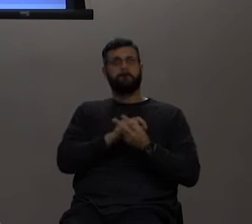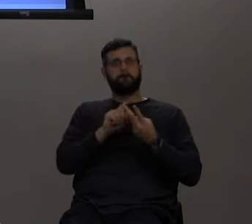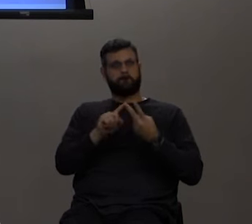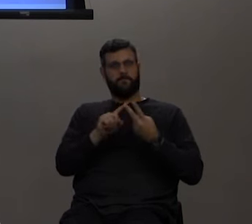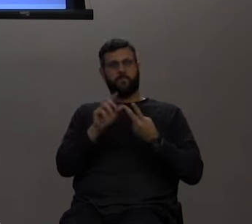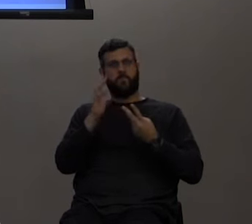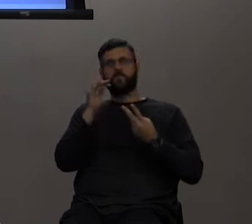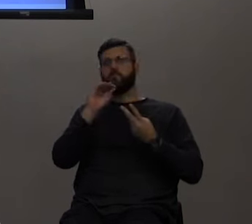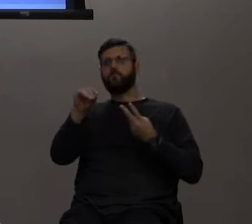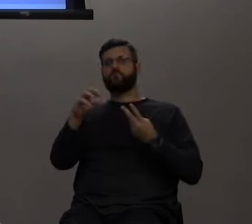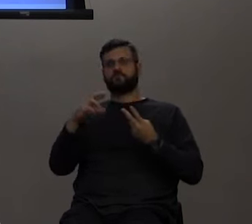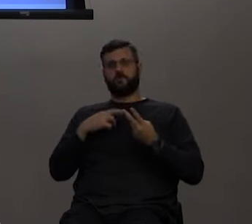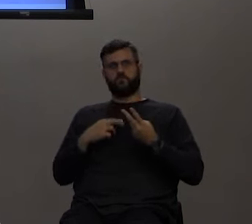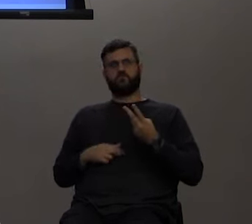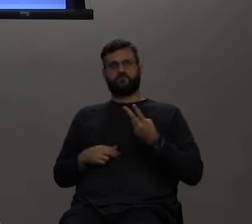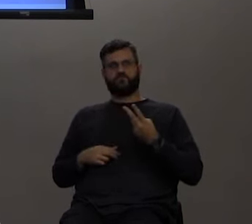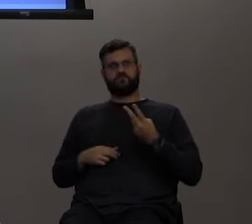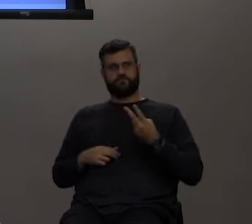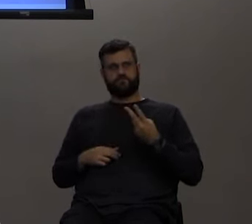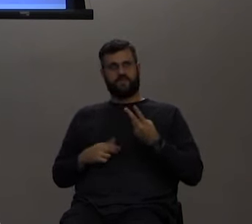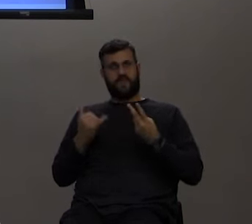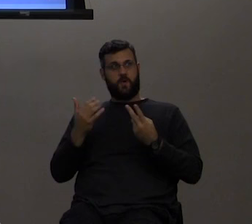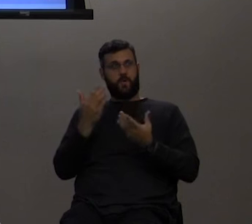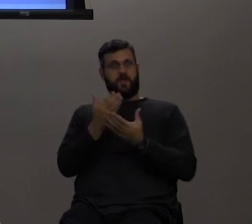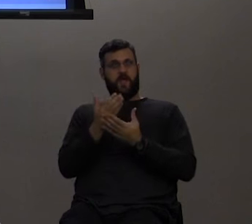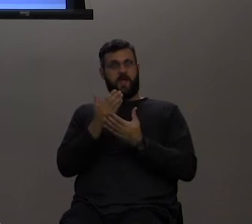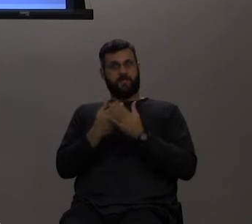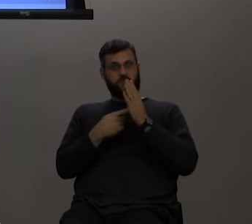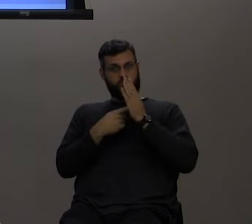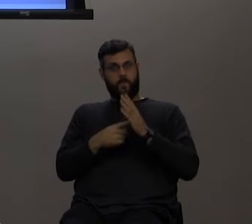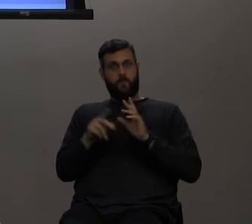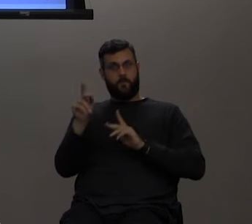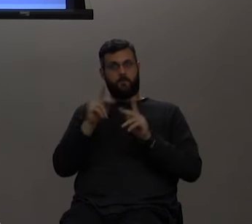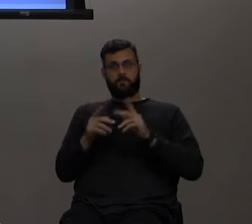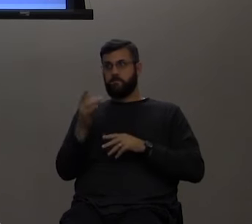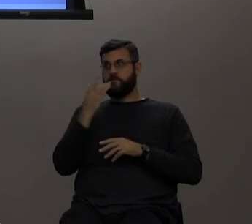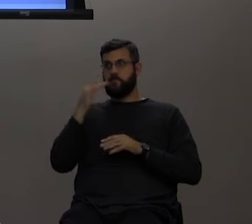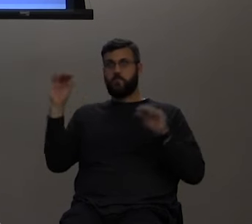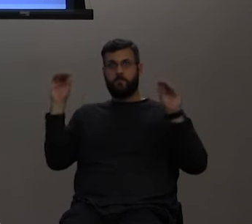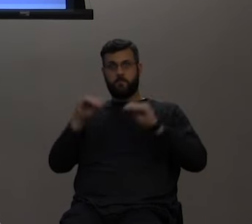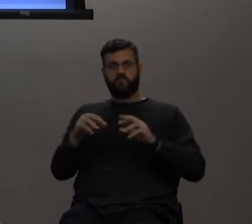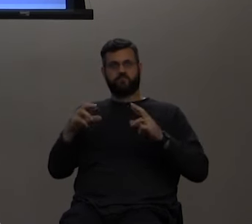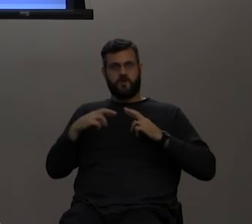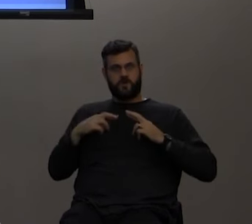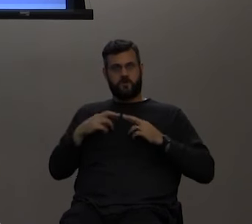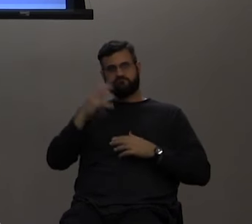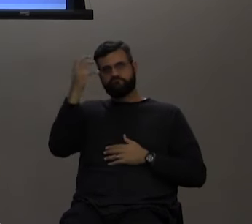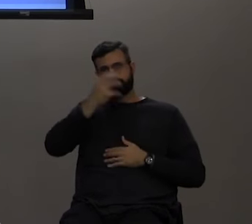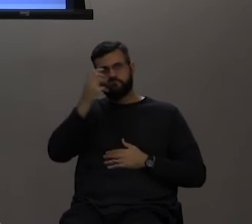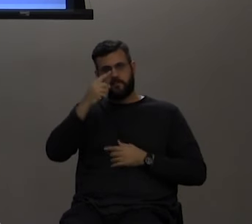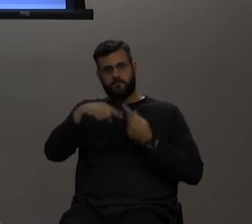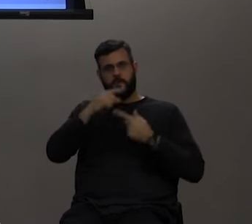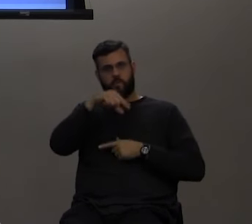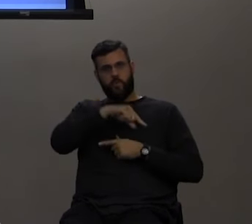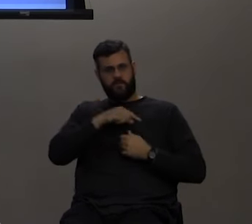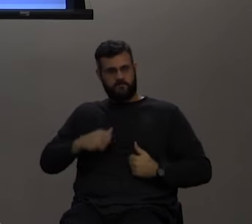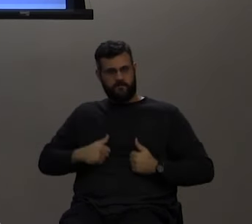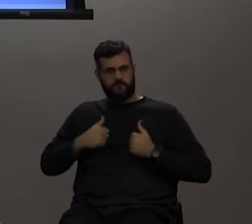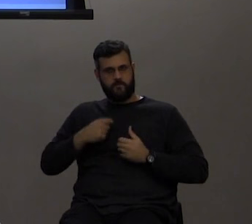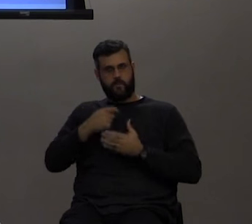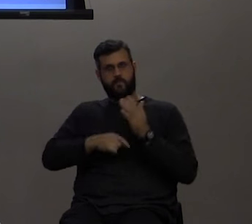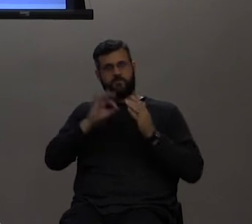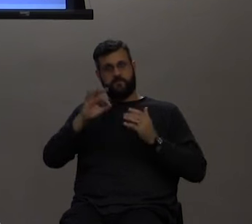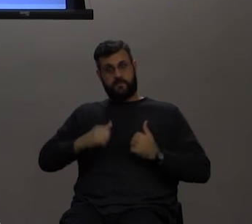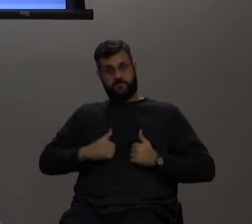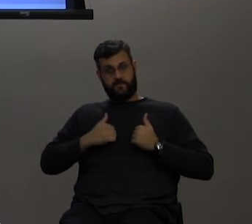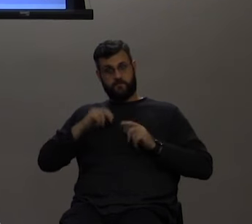going to retire. The data is bearing out that people are really choosing here to retire, which is phenomenal from a quality of life and a cost of living